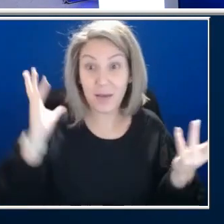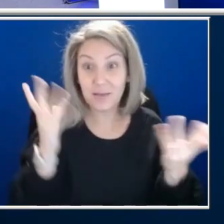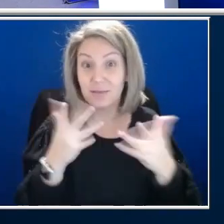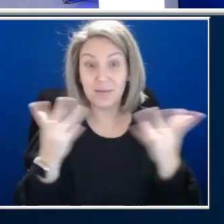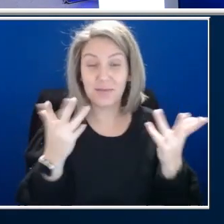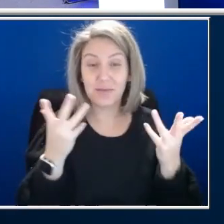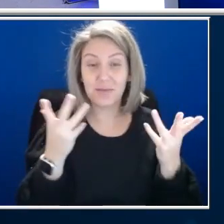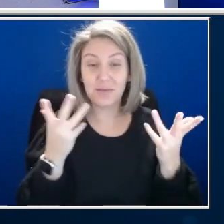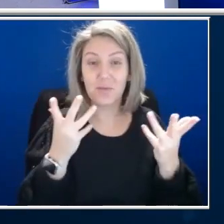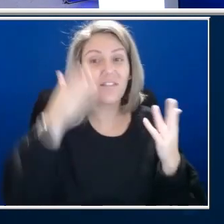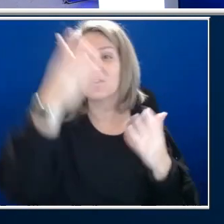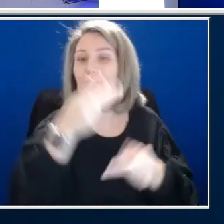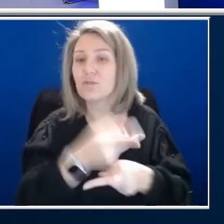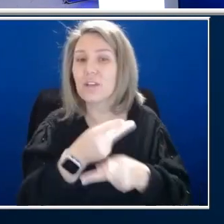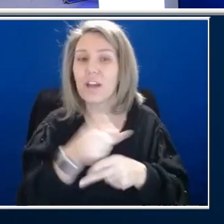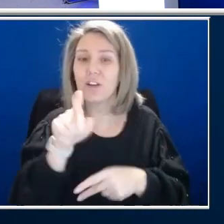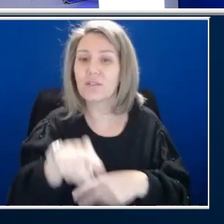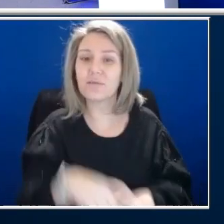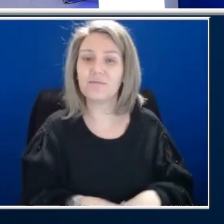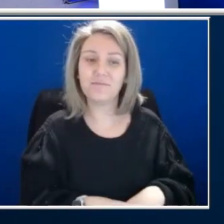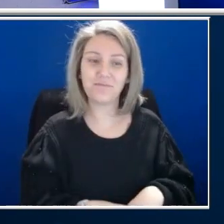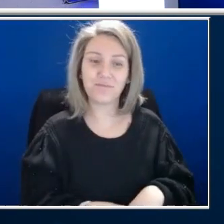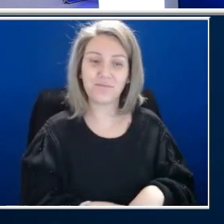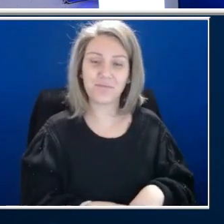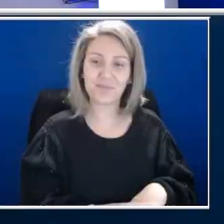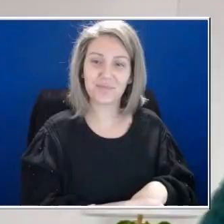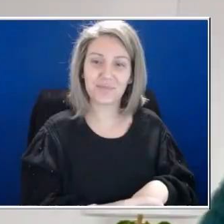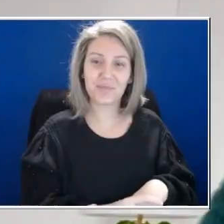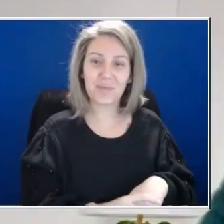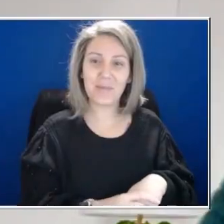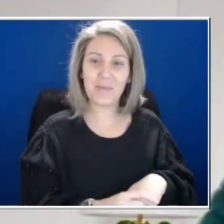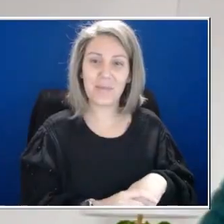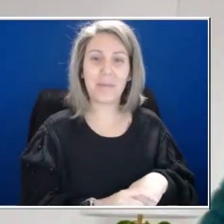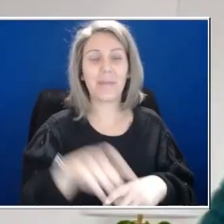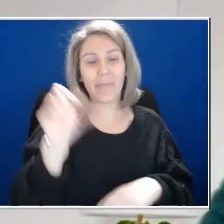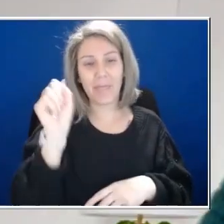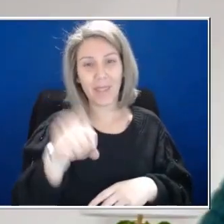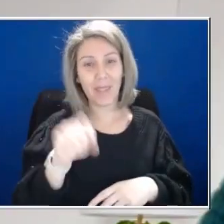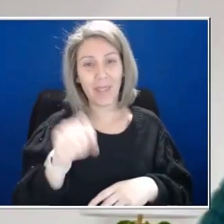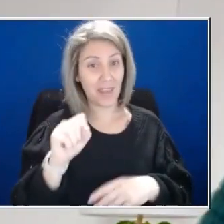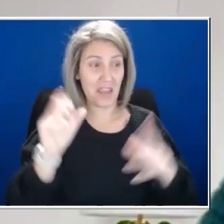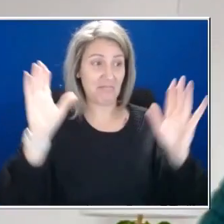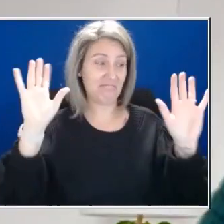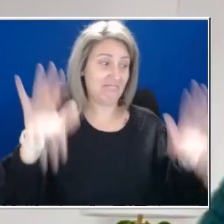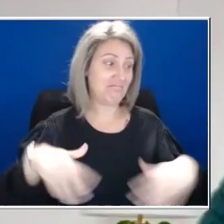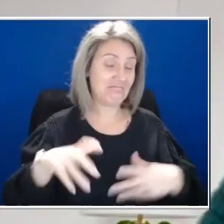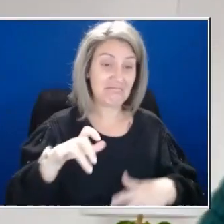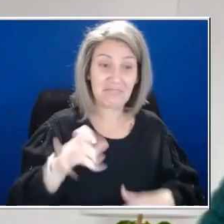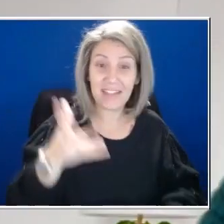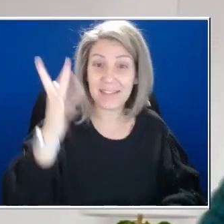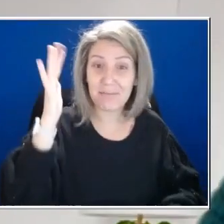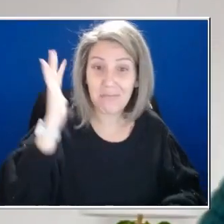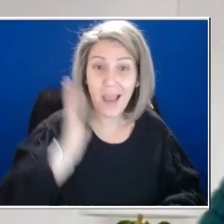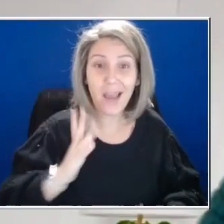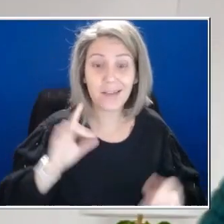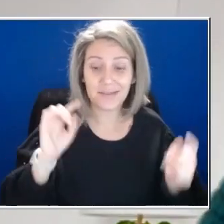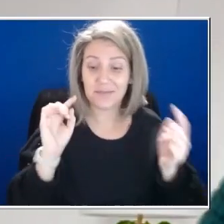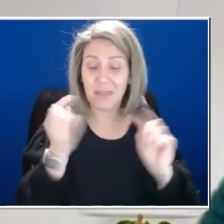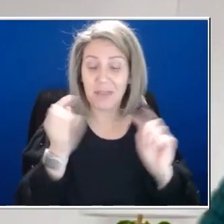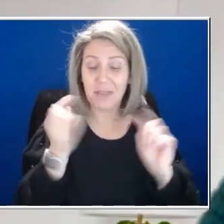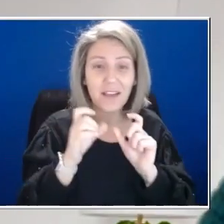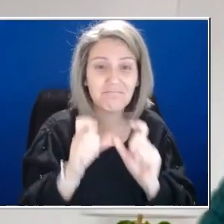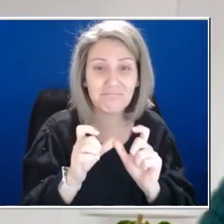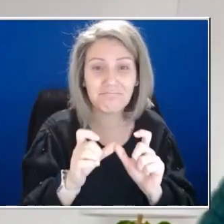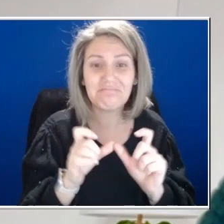future care do you have? Yeah, so it is behind me. The pain, the persistent, consistent pain